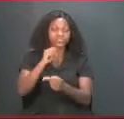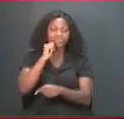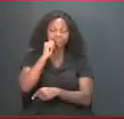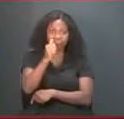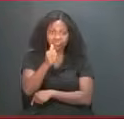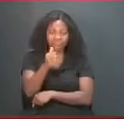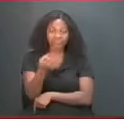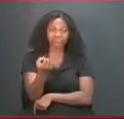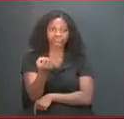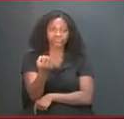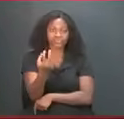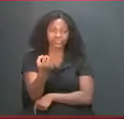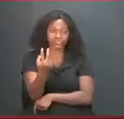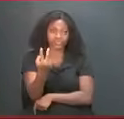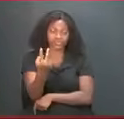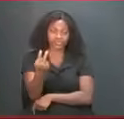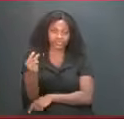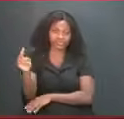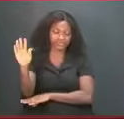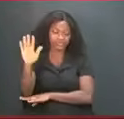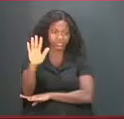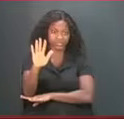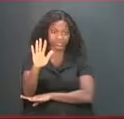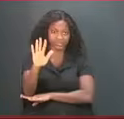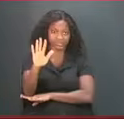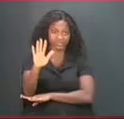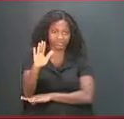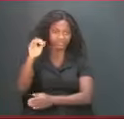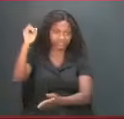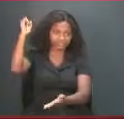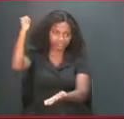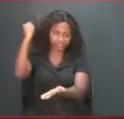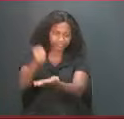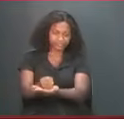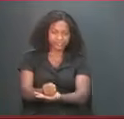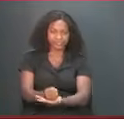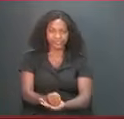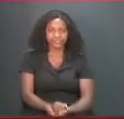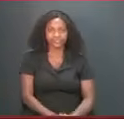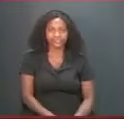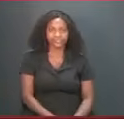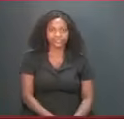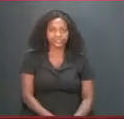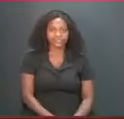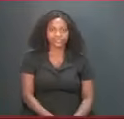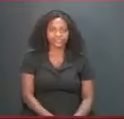tomorrow at 12 noon. The House is adjourned.